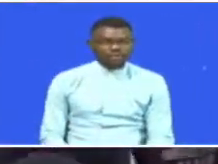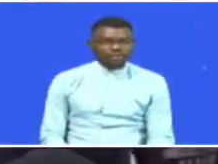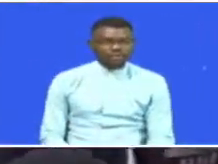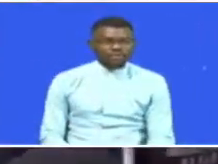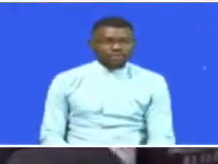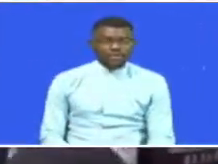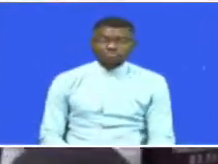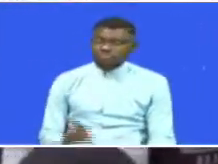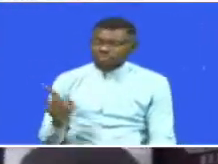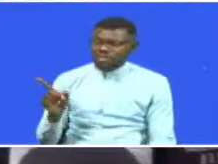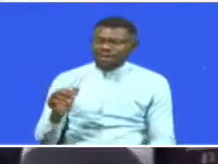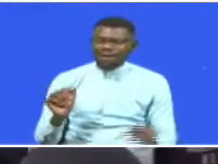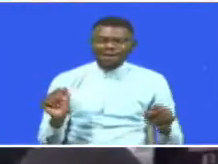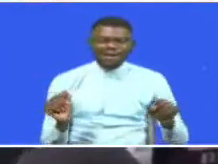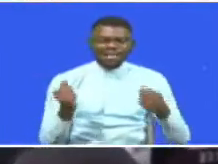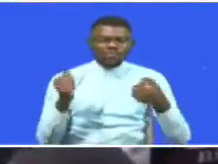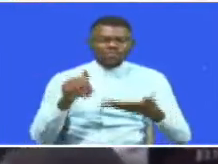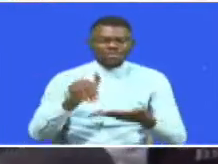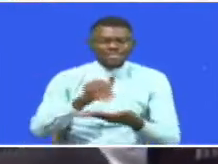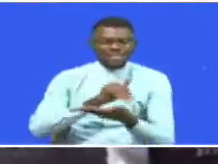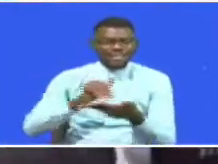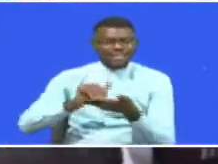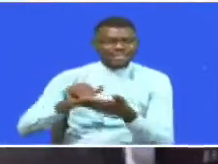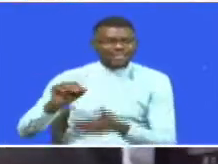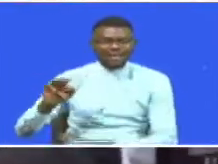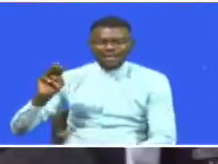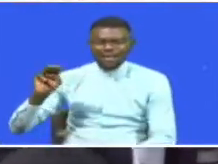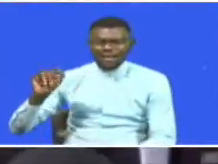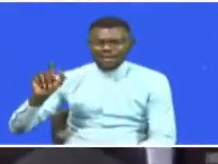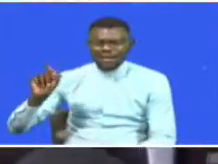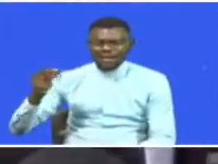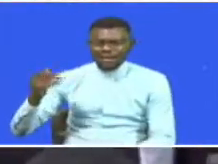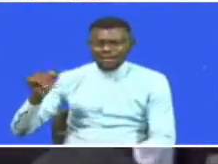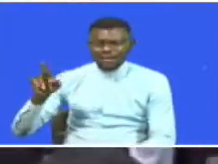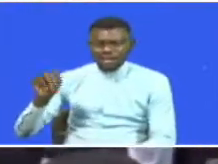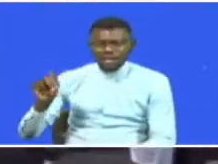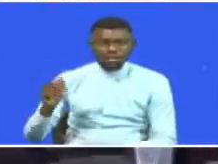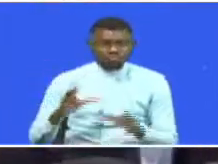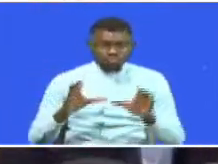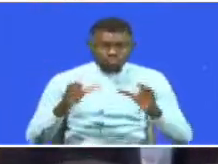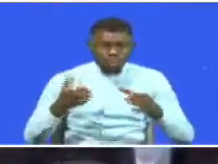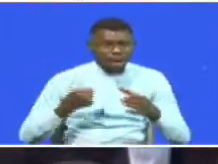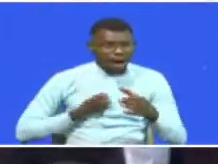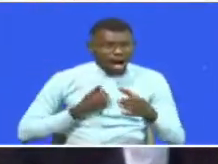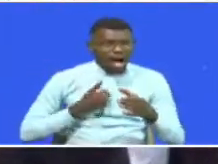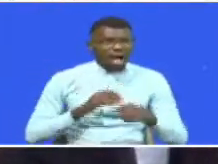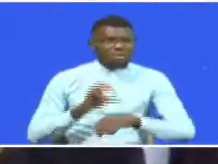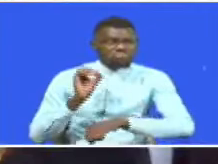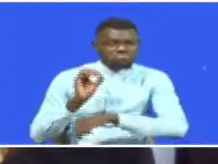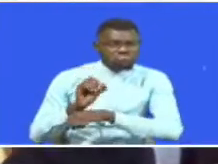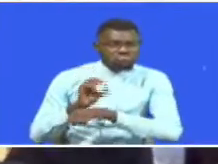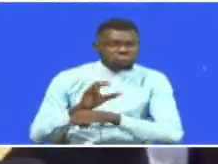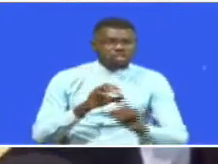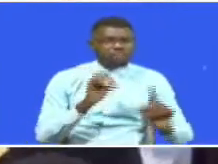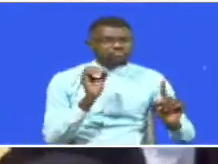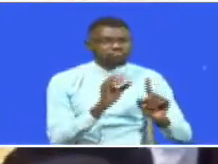At Kabeuye Rescue Center in Mabera, a group of girls are undergoing guidance, counseling and